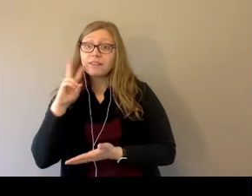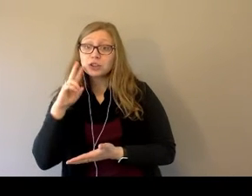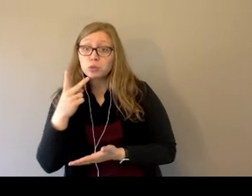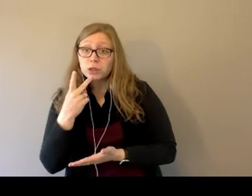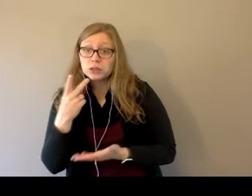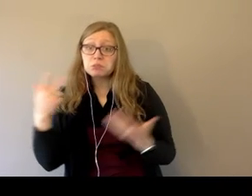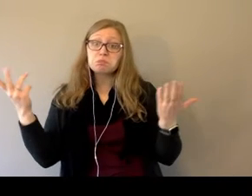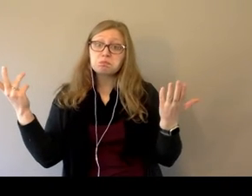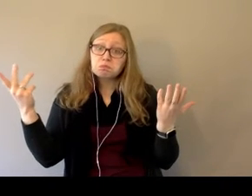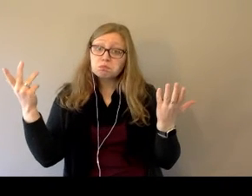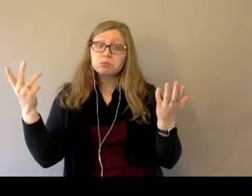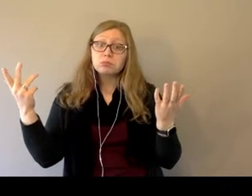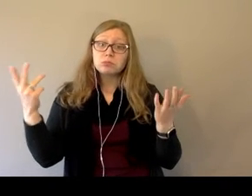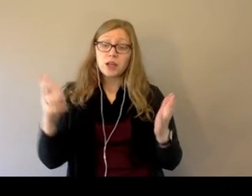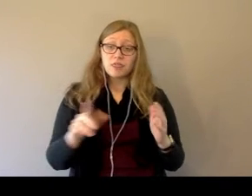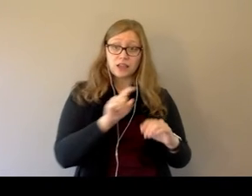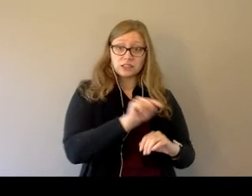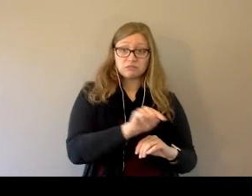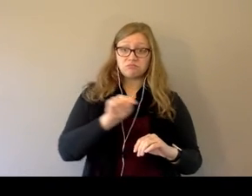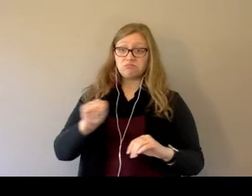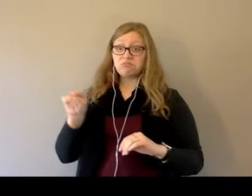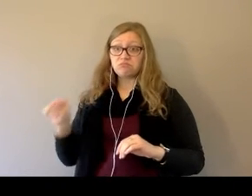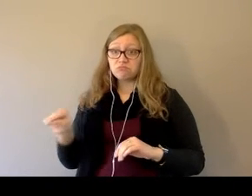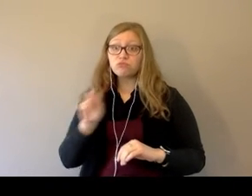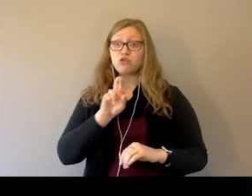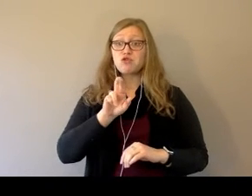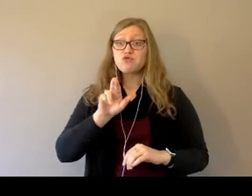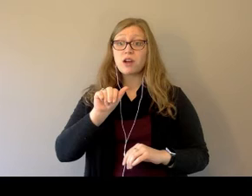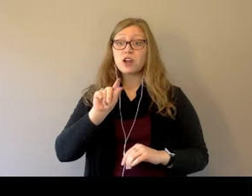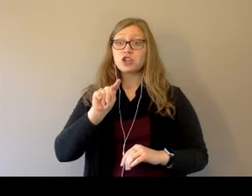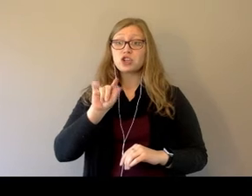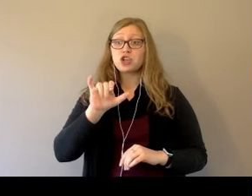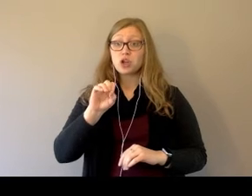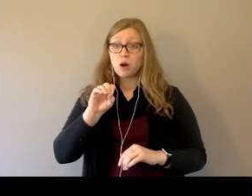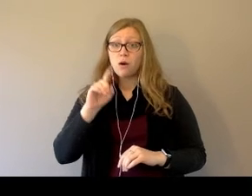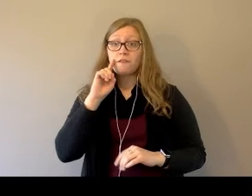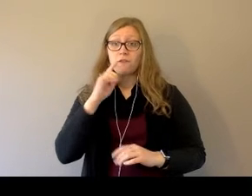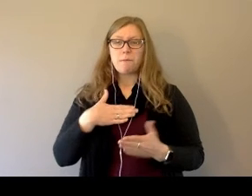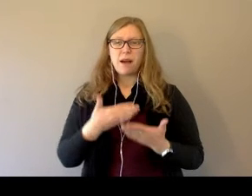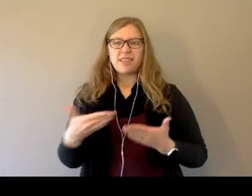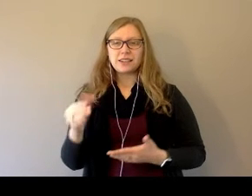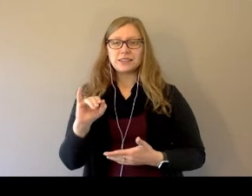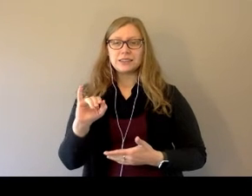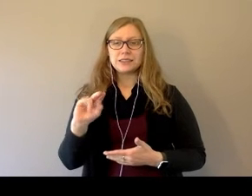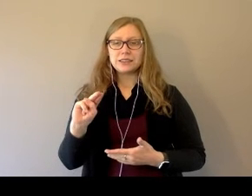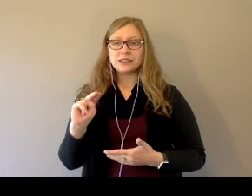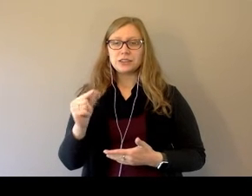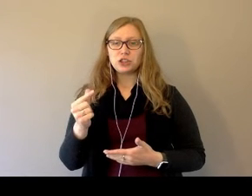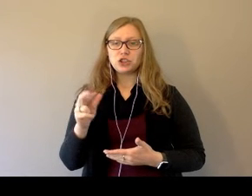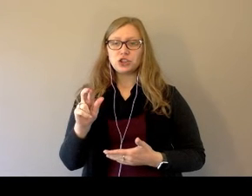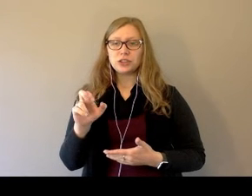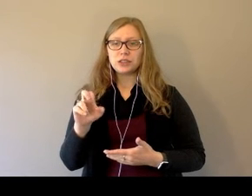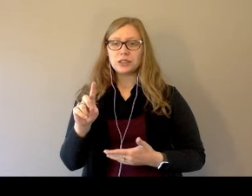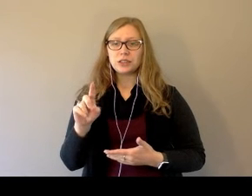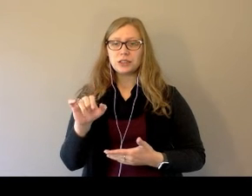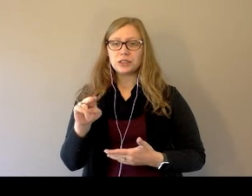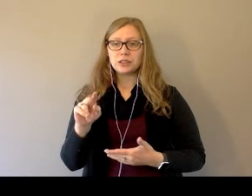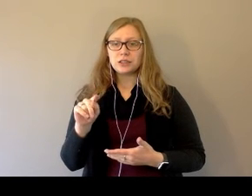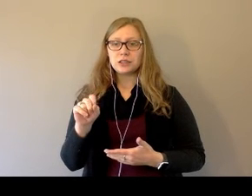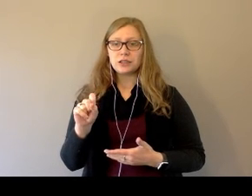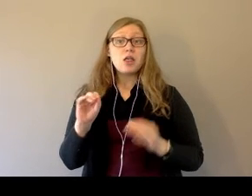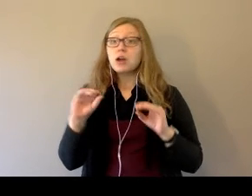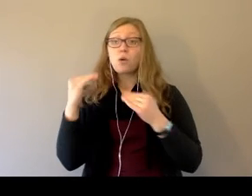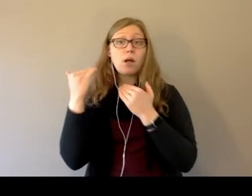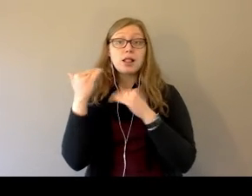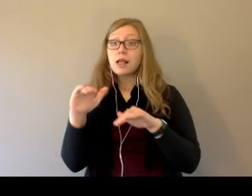would be the ratio that I would have my ingredients in. So we can use many things. There's no limit to the number of things I